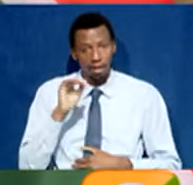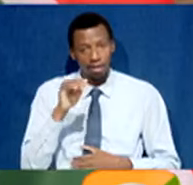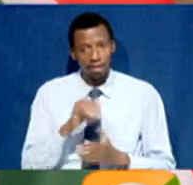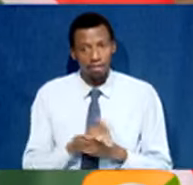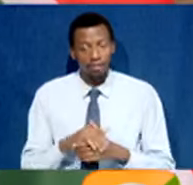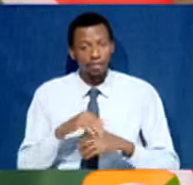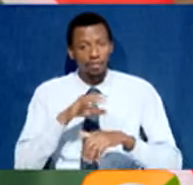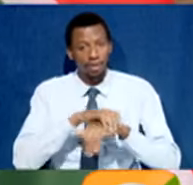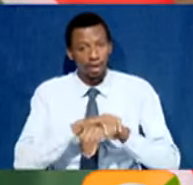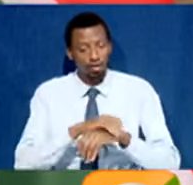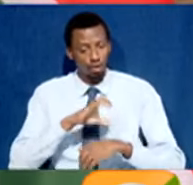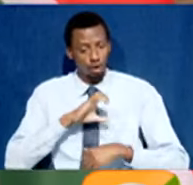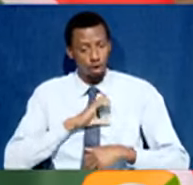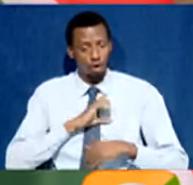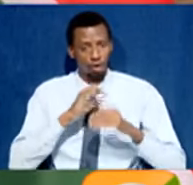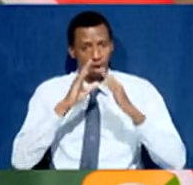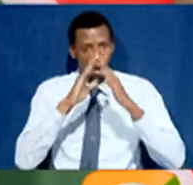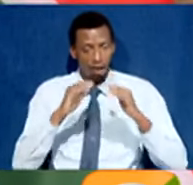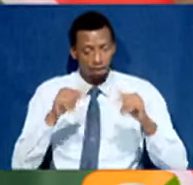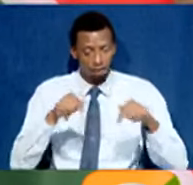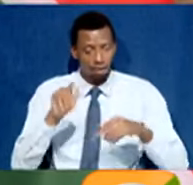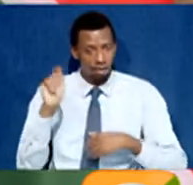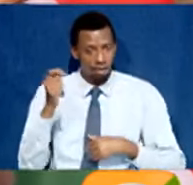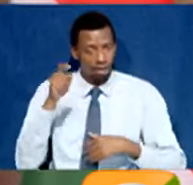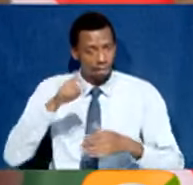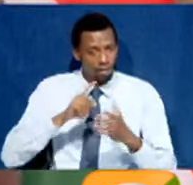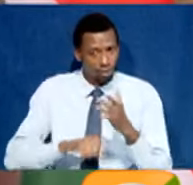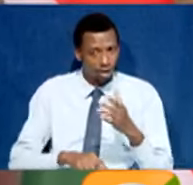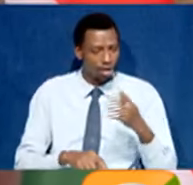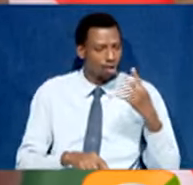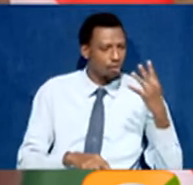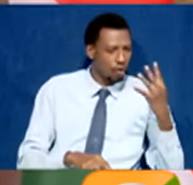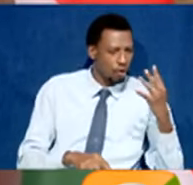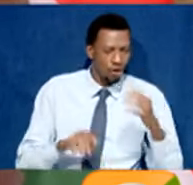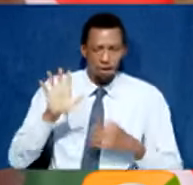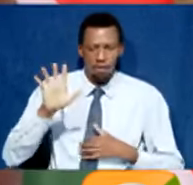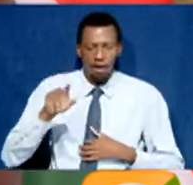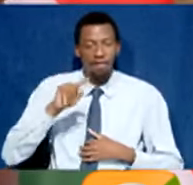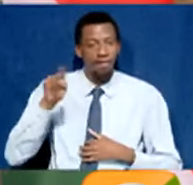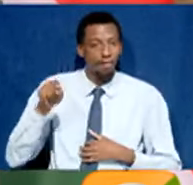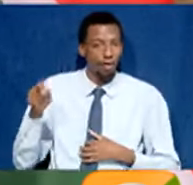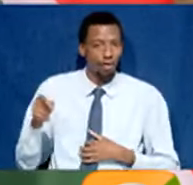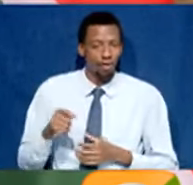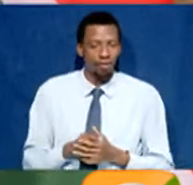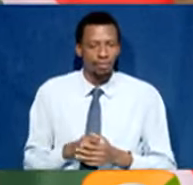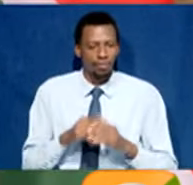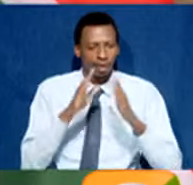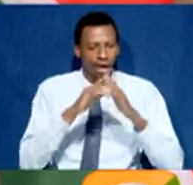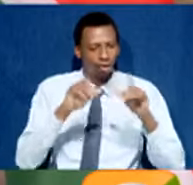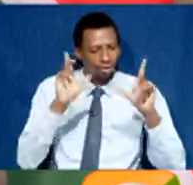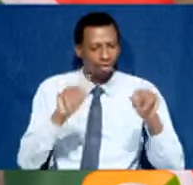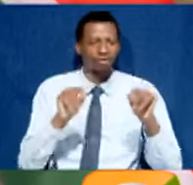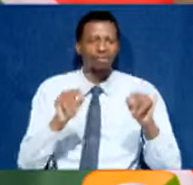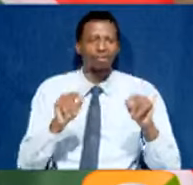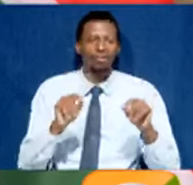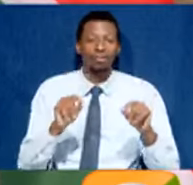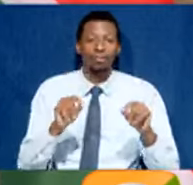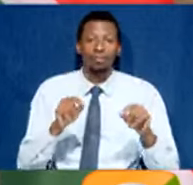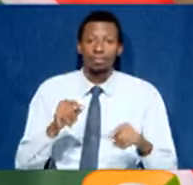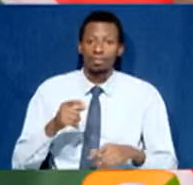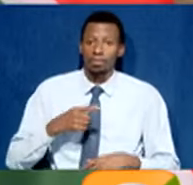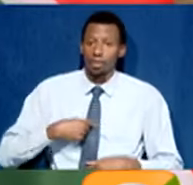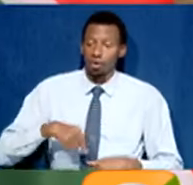today, you need to have 4 million, 5 million, the simplest, the cheapest house. We are giving